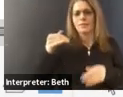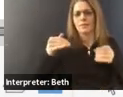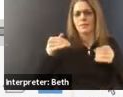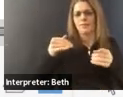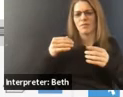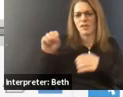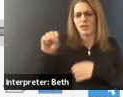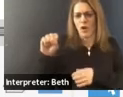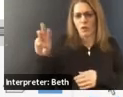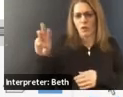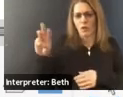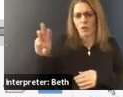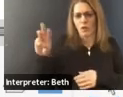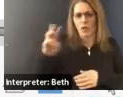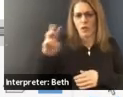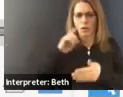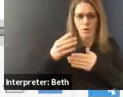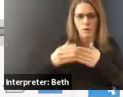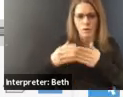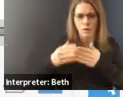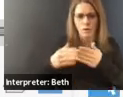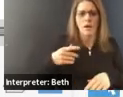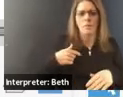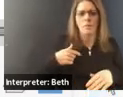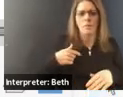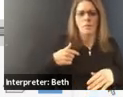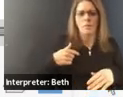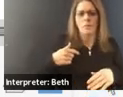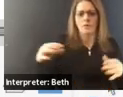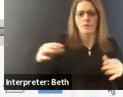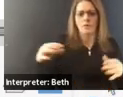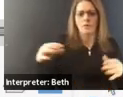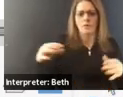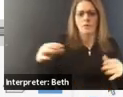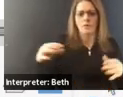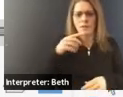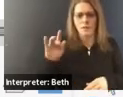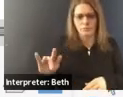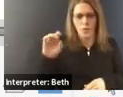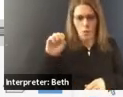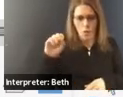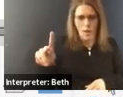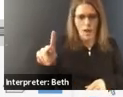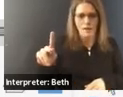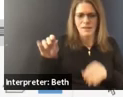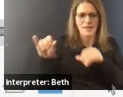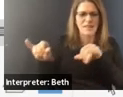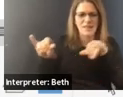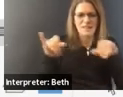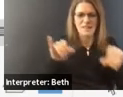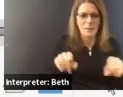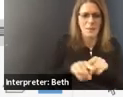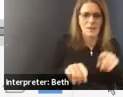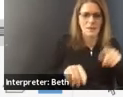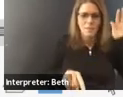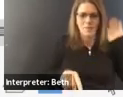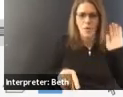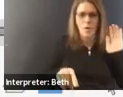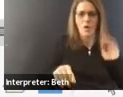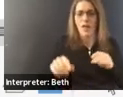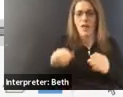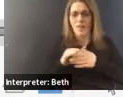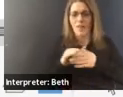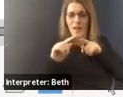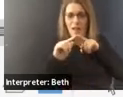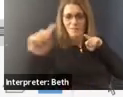we go. We say okay. I'm going to follow suit with what I did earlier, and I'll say move this face, and I want to taper this